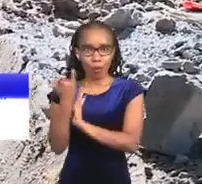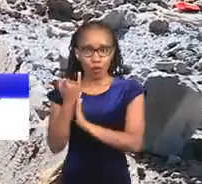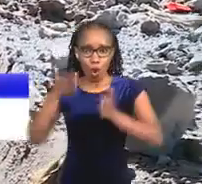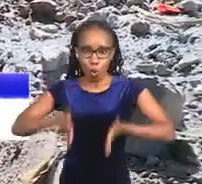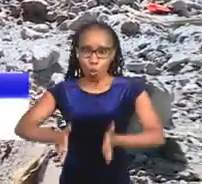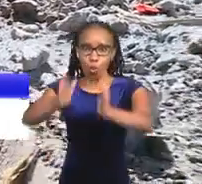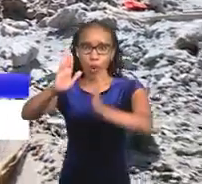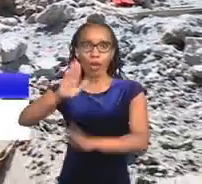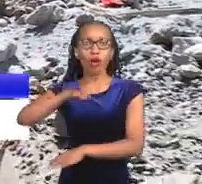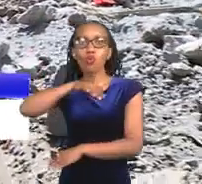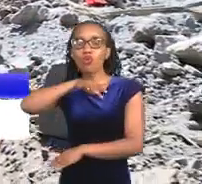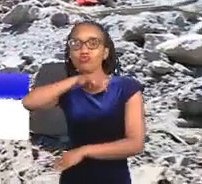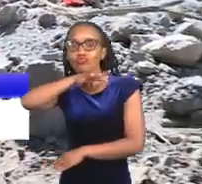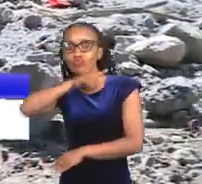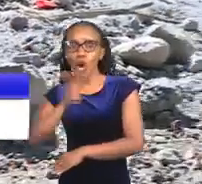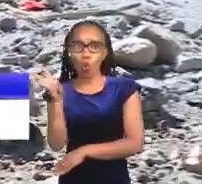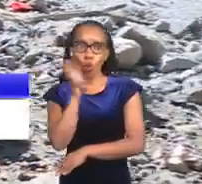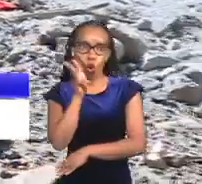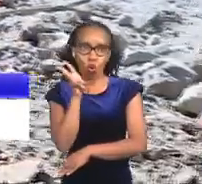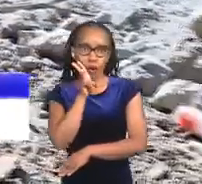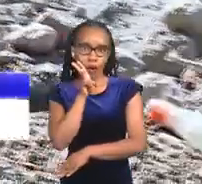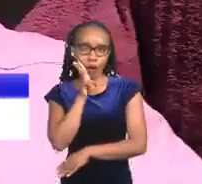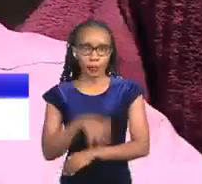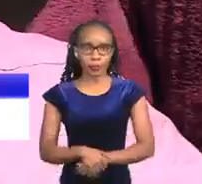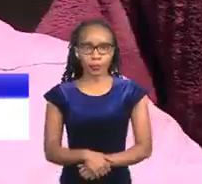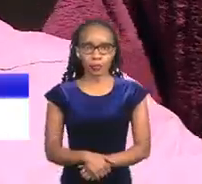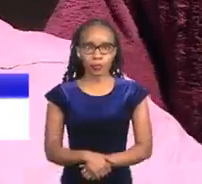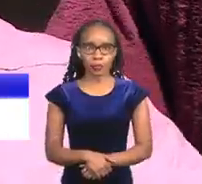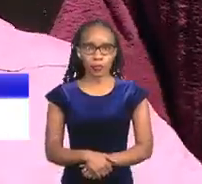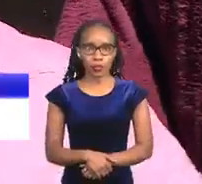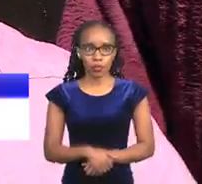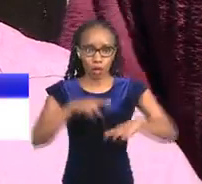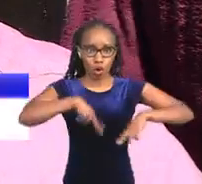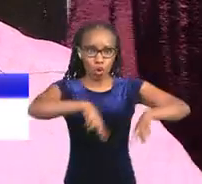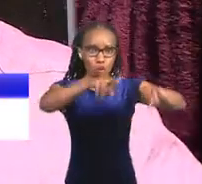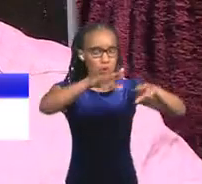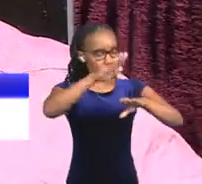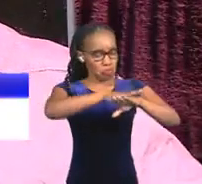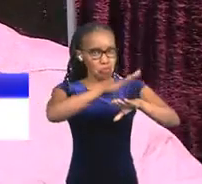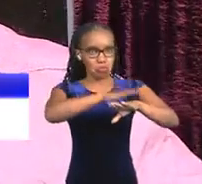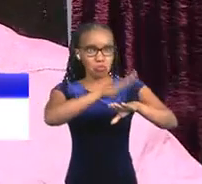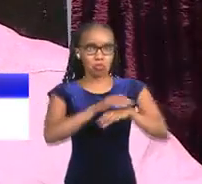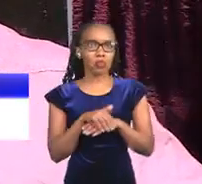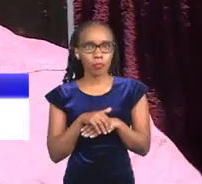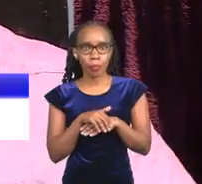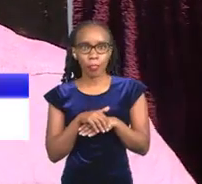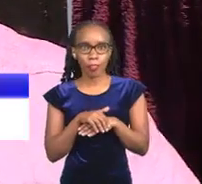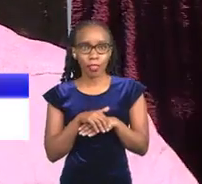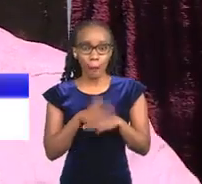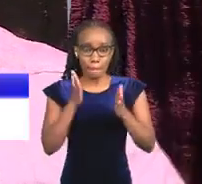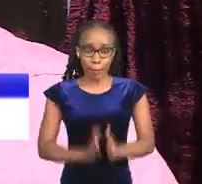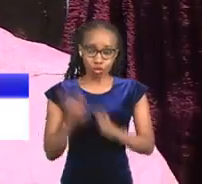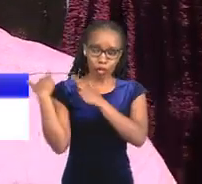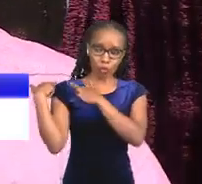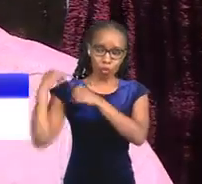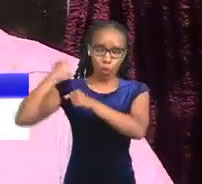system, even to better the performance of the road. Barabara saizi kwa sawa, huyu contractor bia anafanya kazi mzuri,